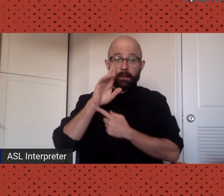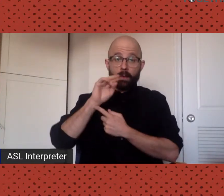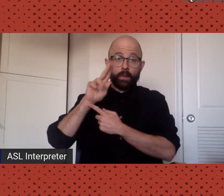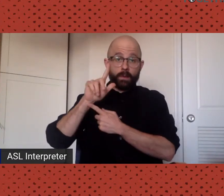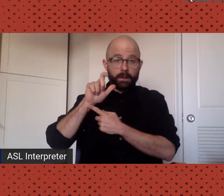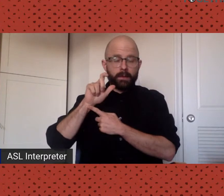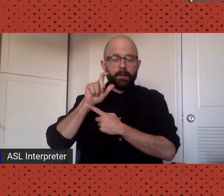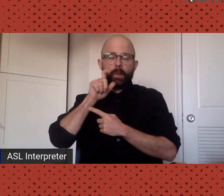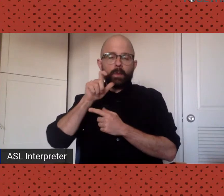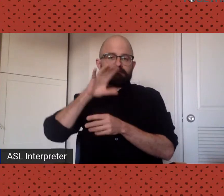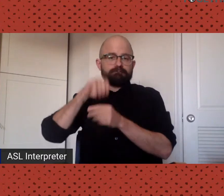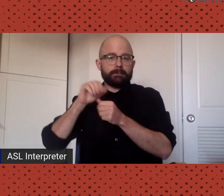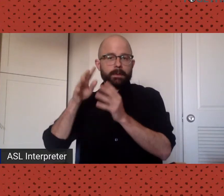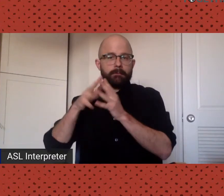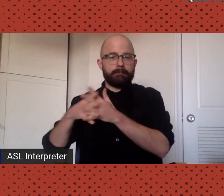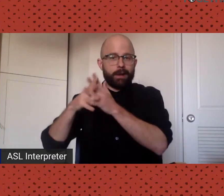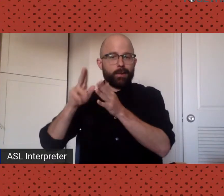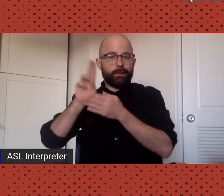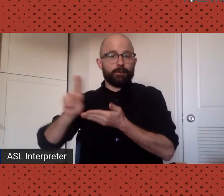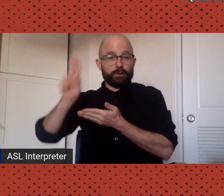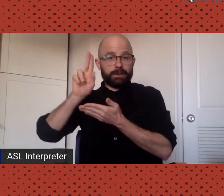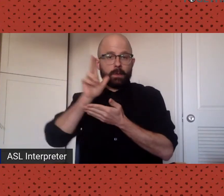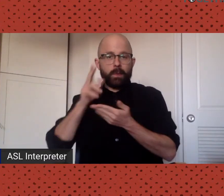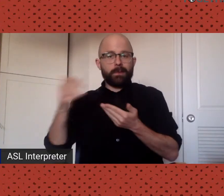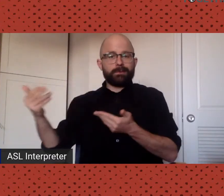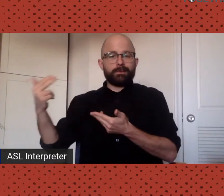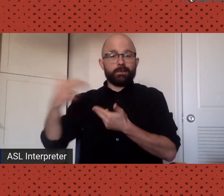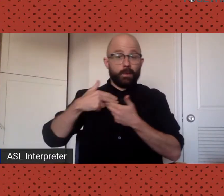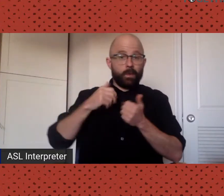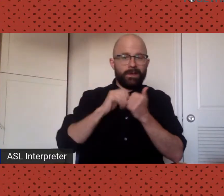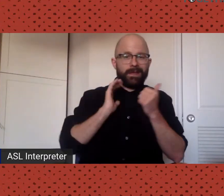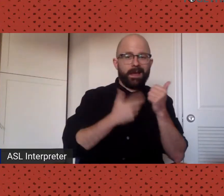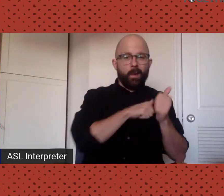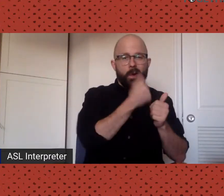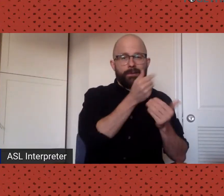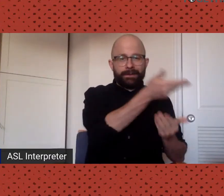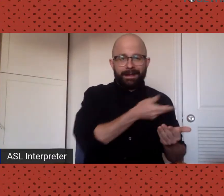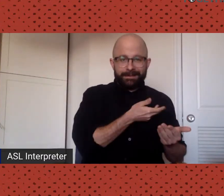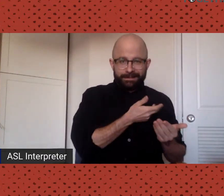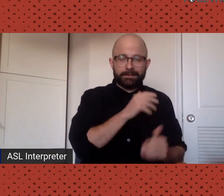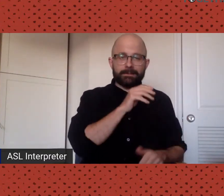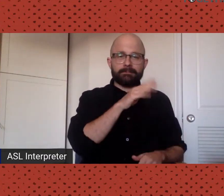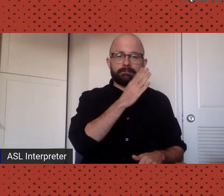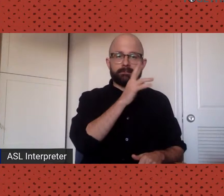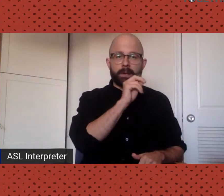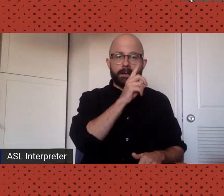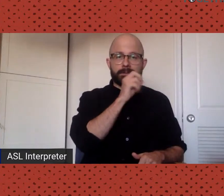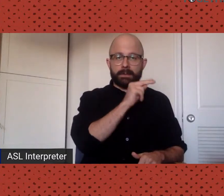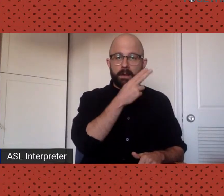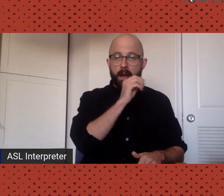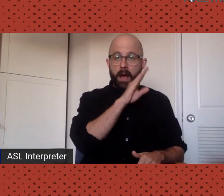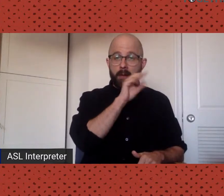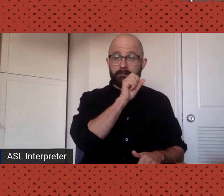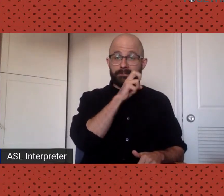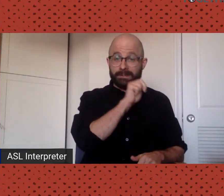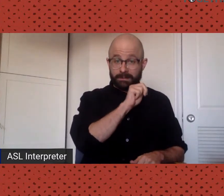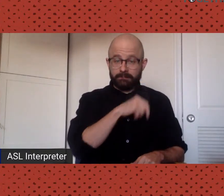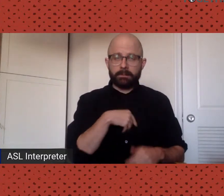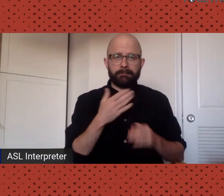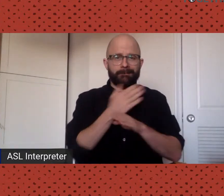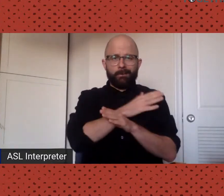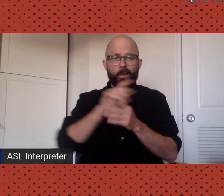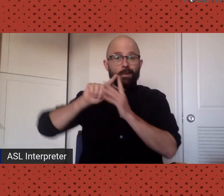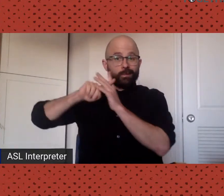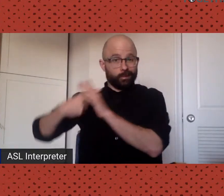will be joining us tonight with our very special guest, Brandon Hobson. So before we invite our speakers on, I'm just going to give you a bit of a